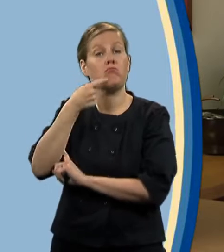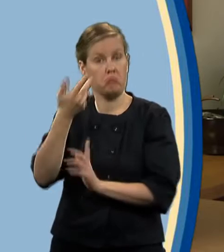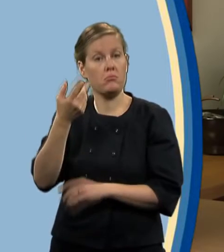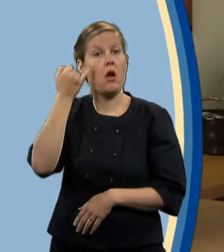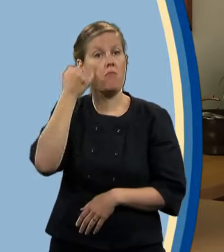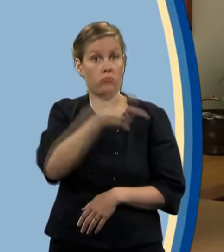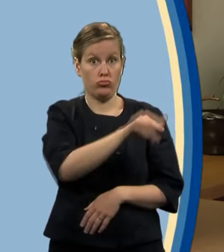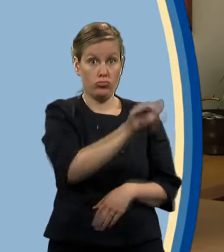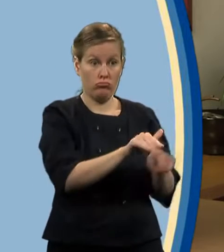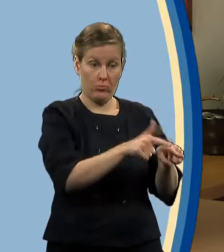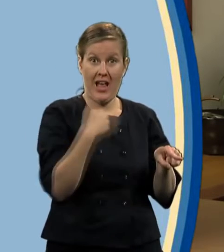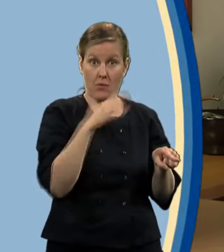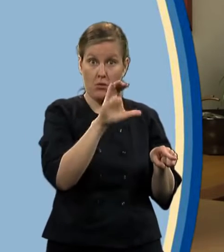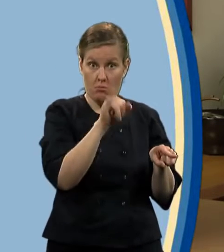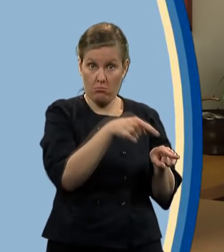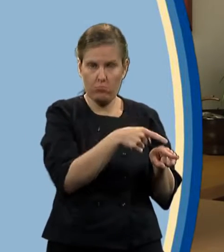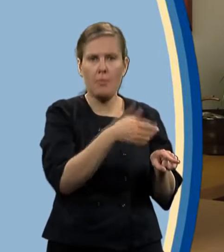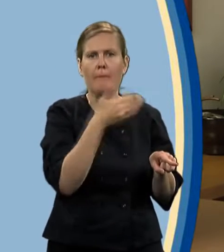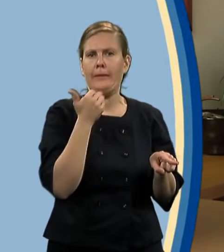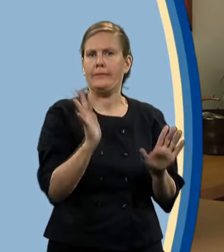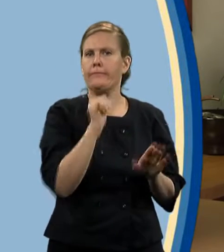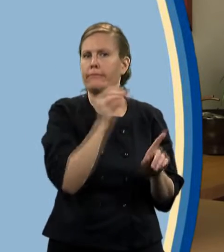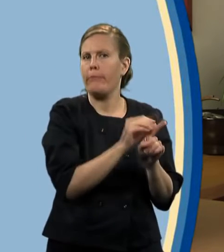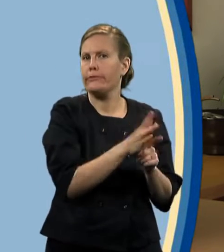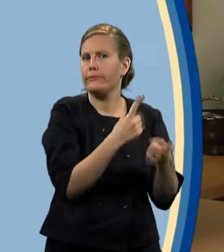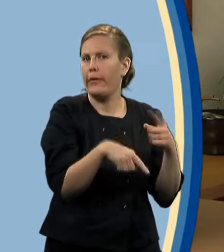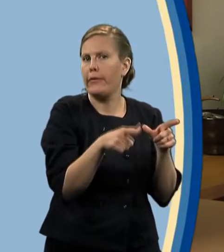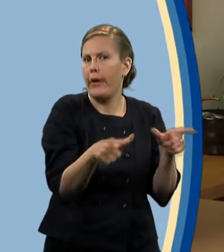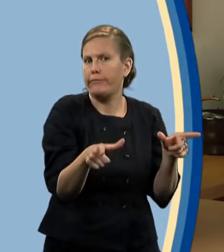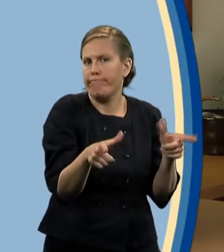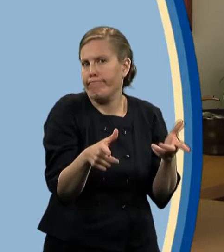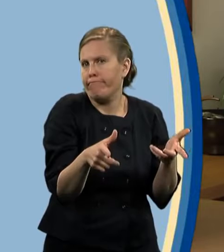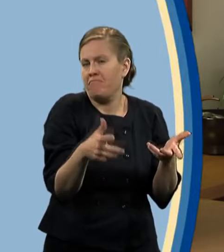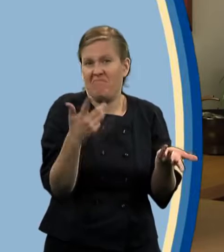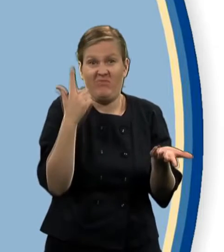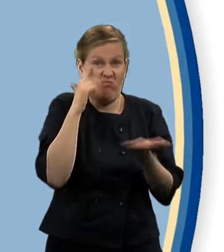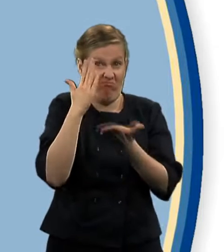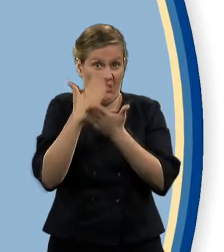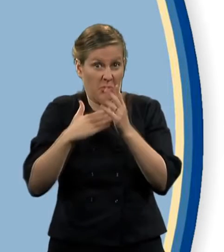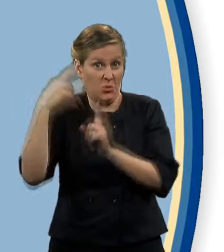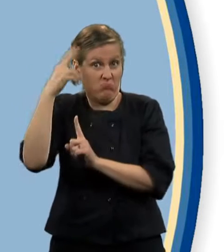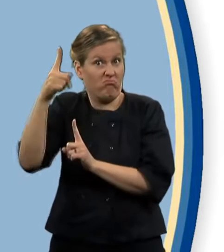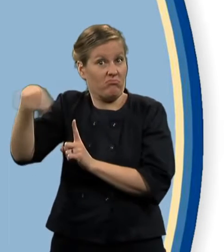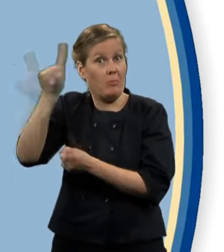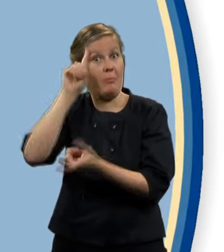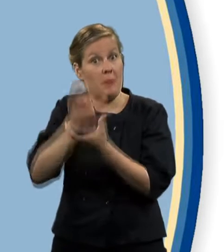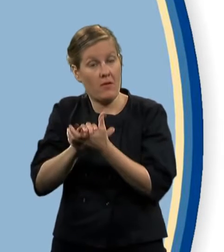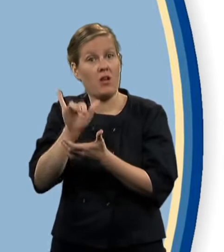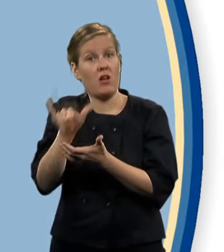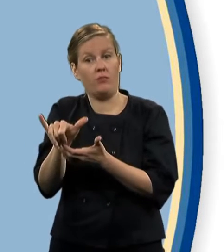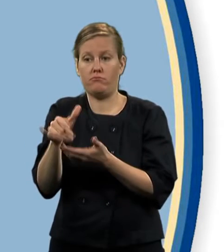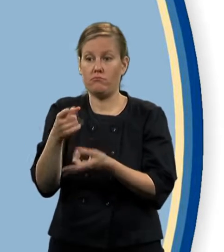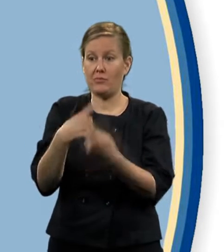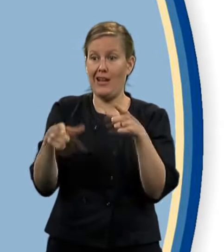about young children who are deaf, who have had cochlear implantation. Here, the hypothesis